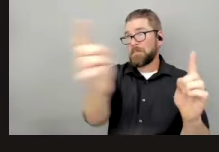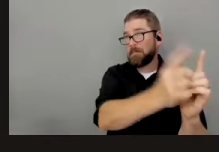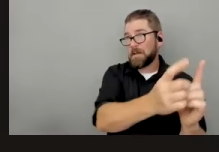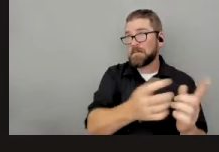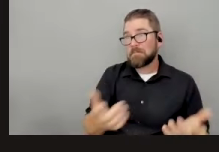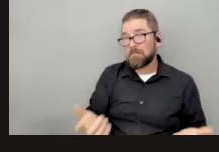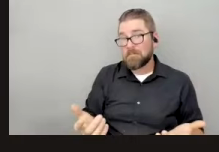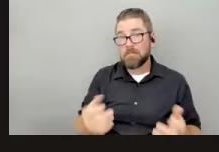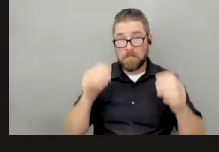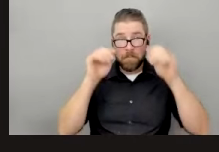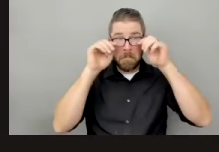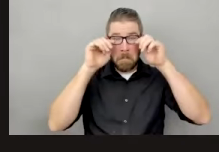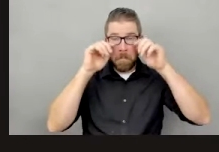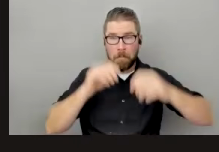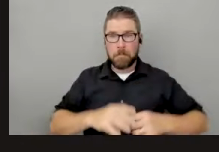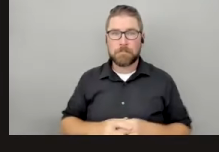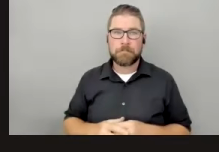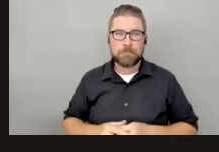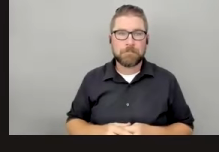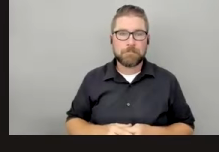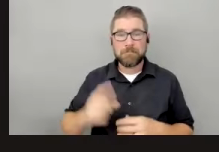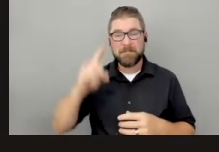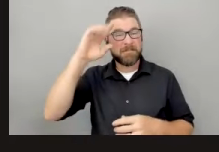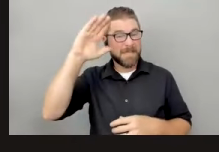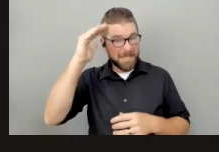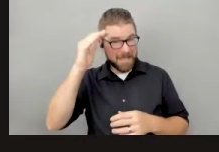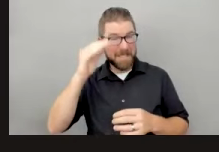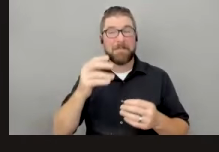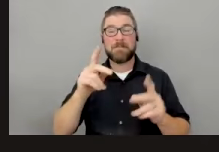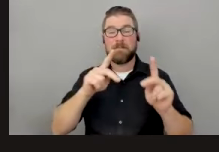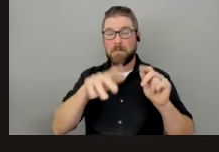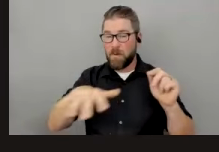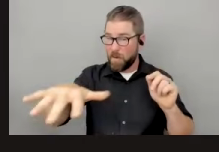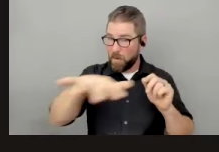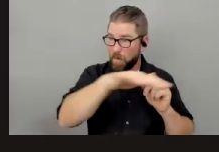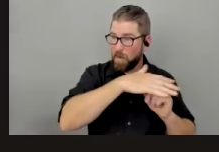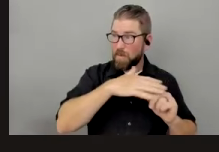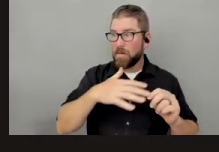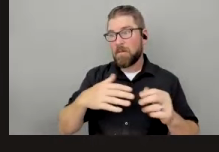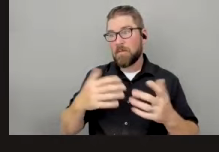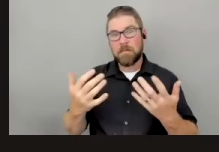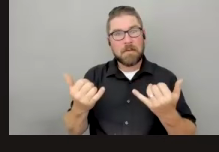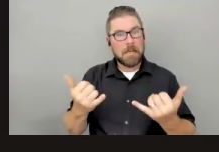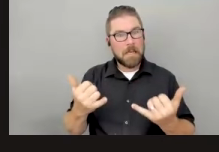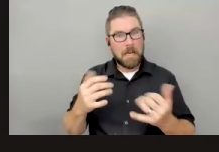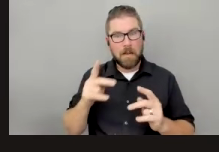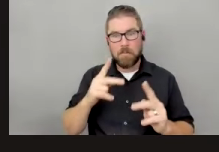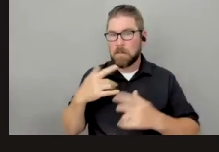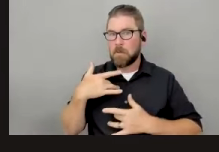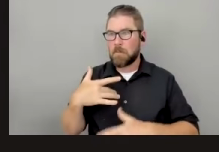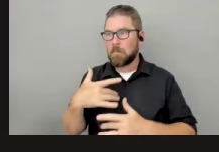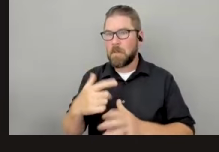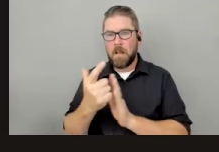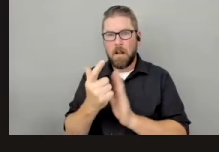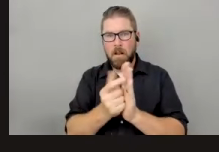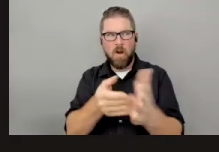sounds like in today's environment, I mean, society's increasingly become more litigious and sensitive to